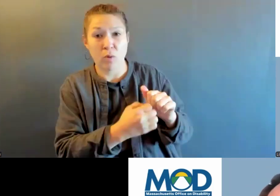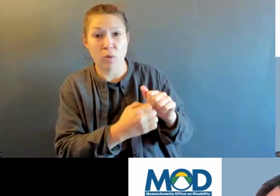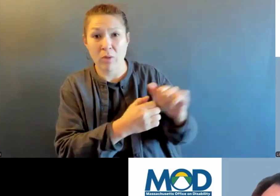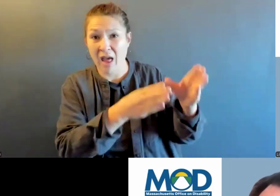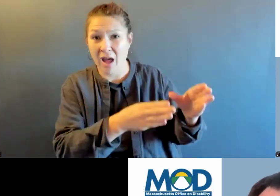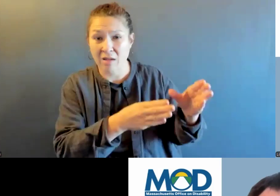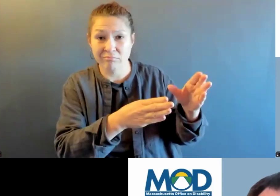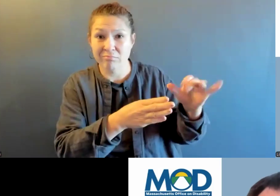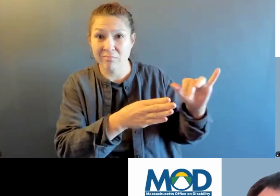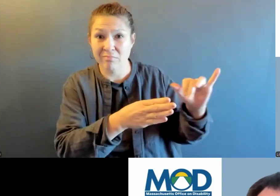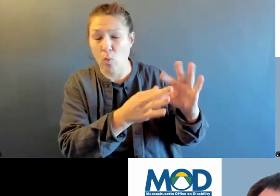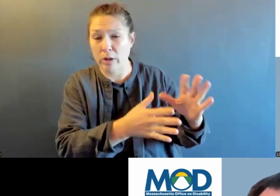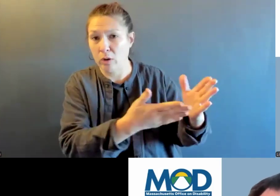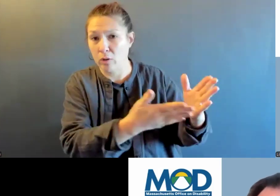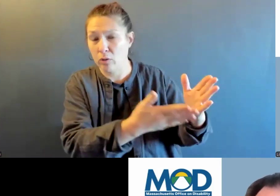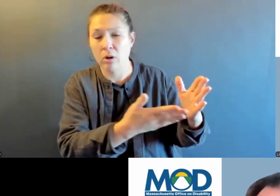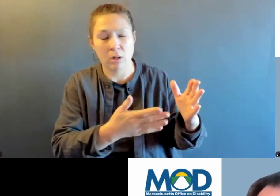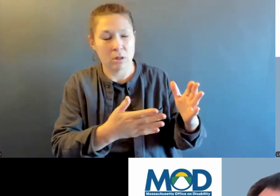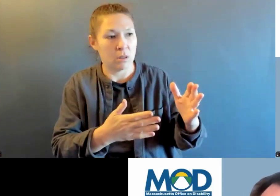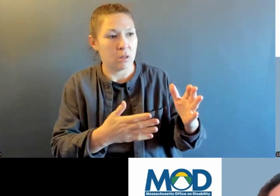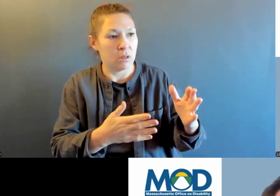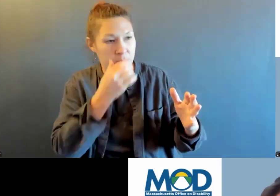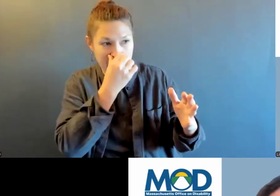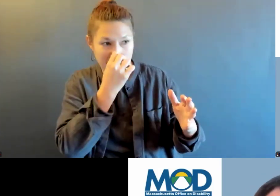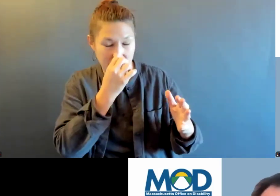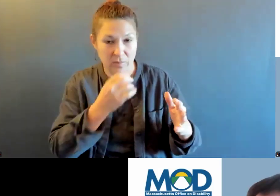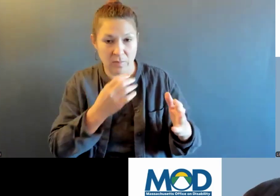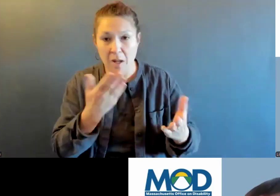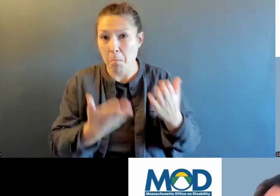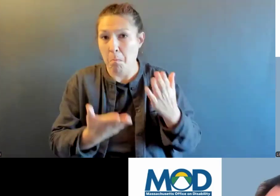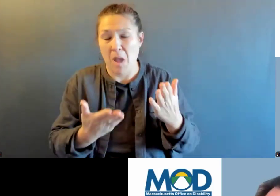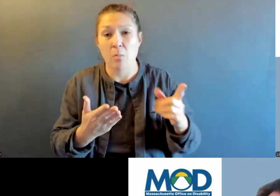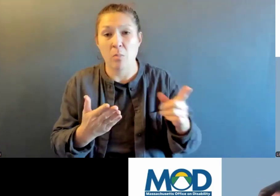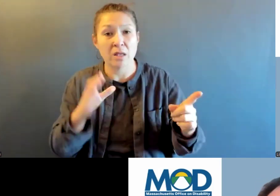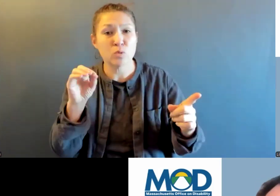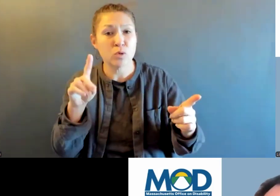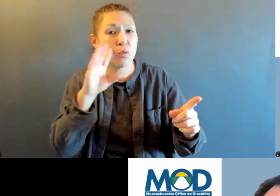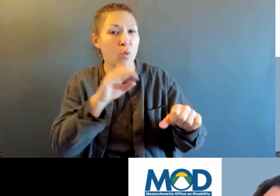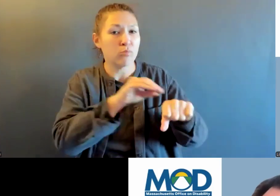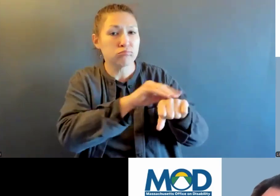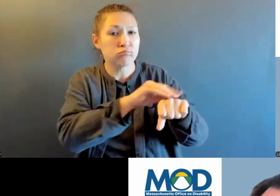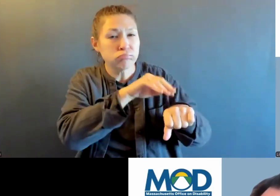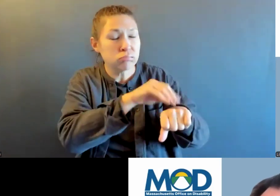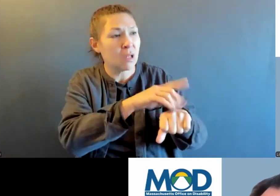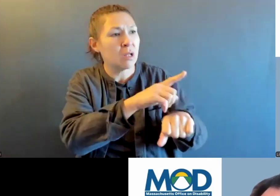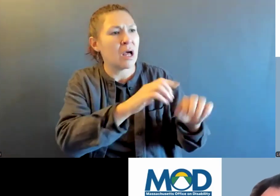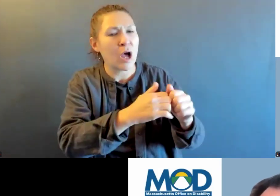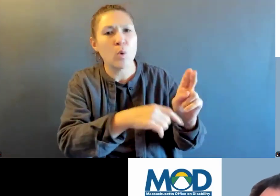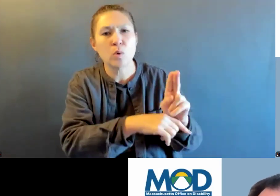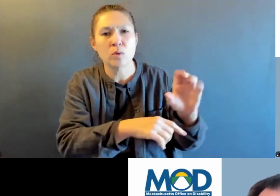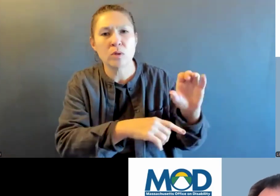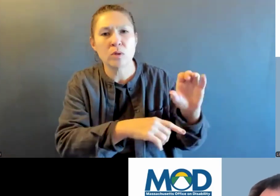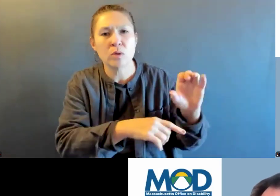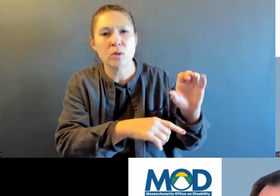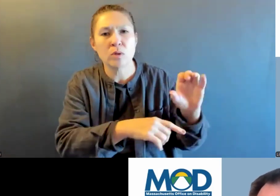the commission has heard of to see if that might help fund a priority, like a grant, or using some of the CDBG funds